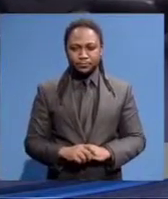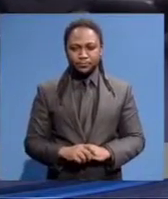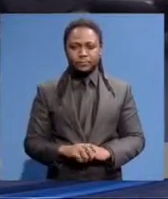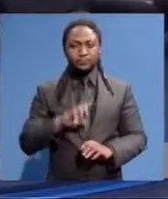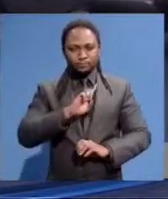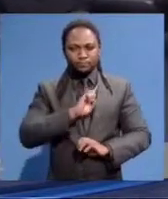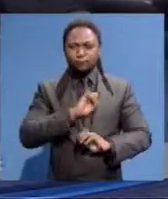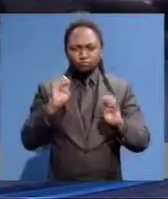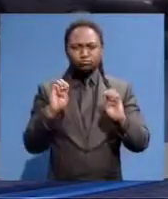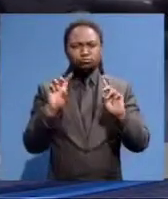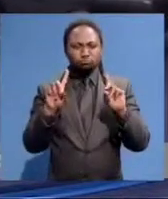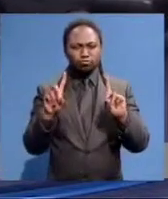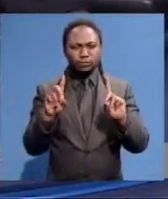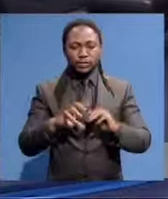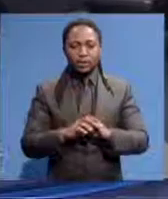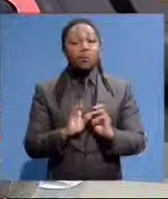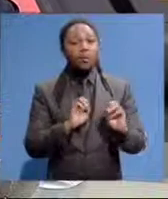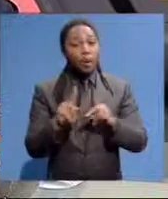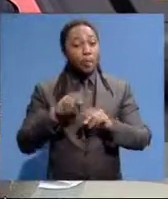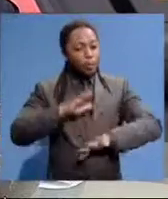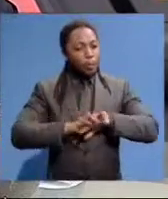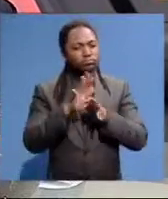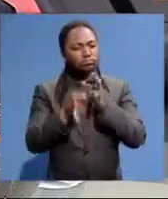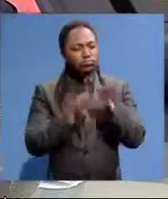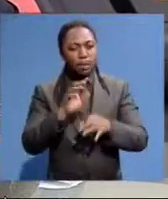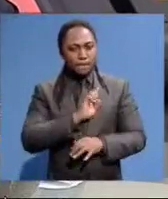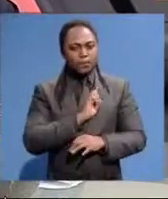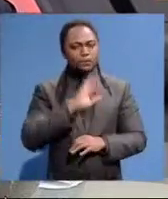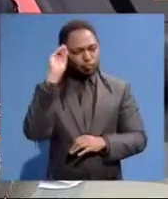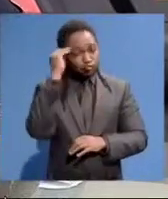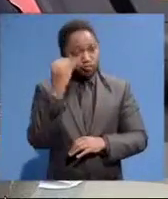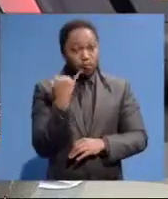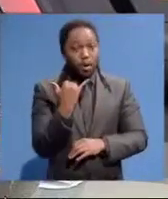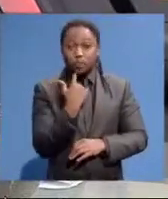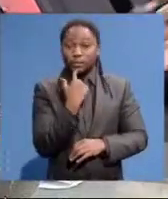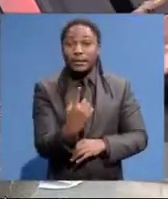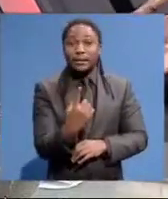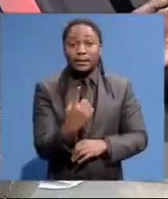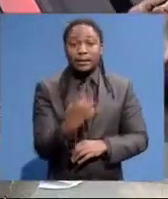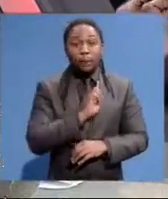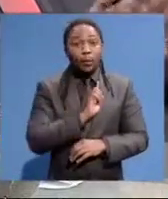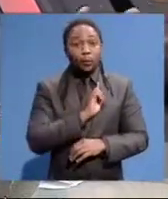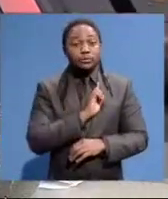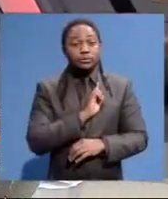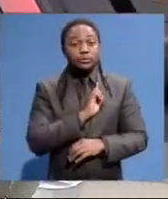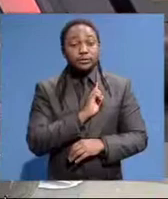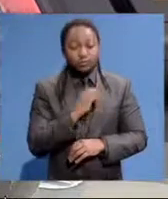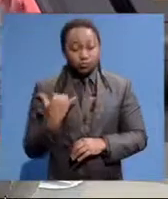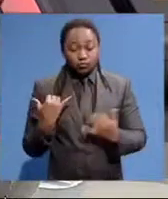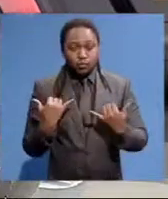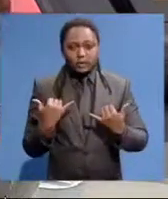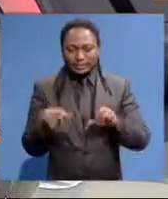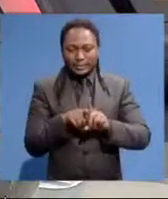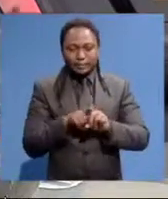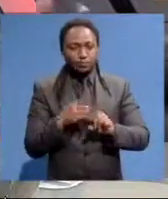True. And also, I just want to pick up from that because it's an interesting analogy that you're using, Babambusa, and just to try and throw it to you, Mac, because